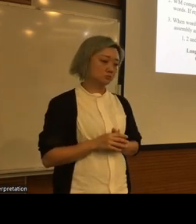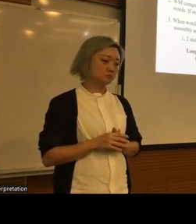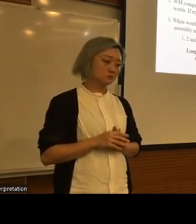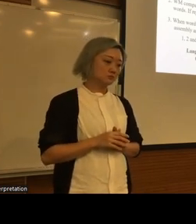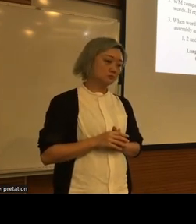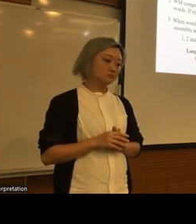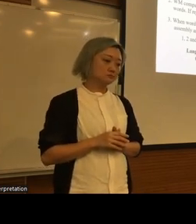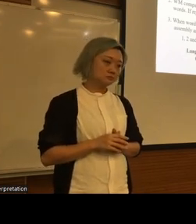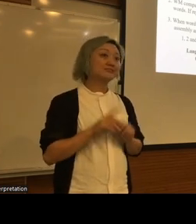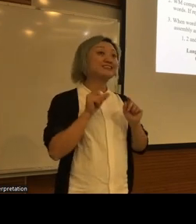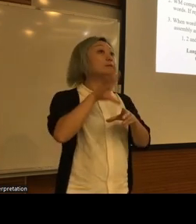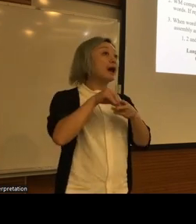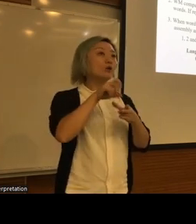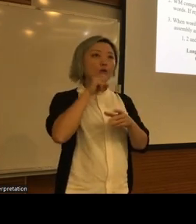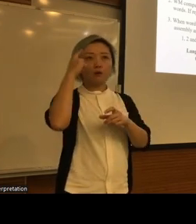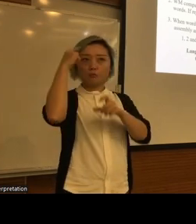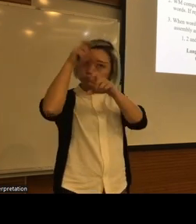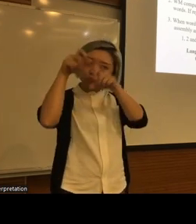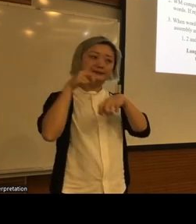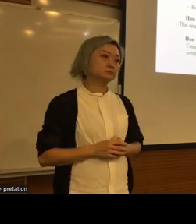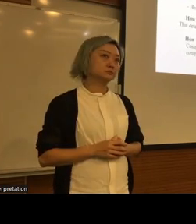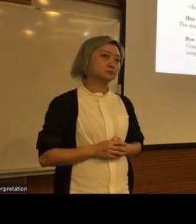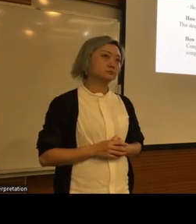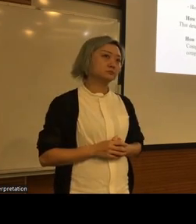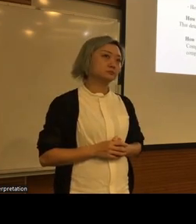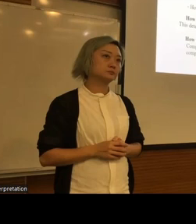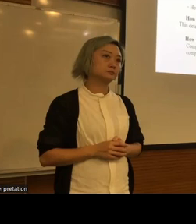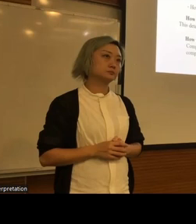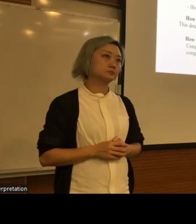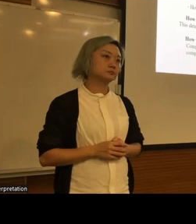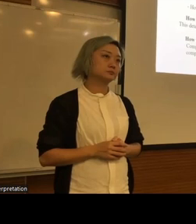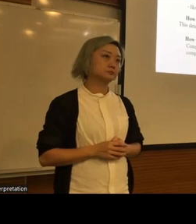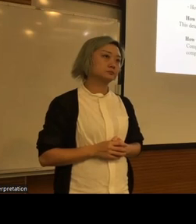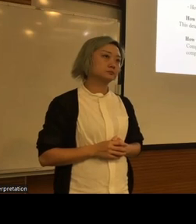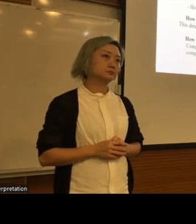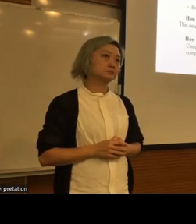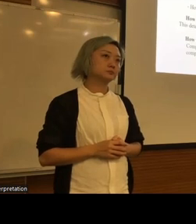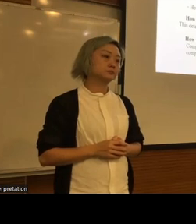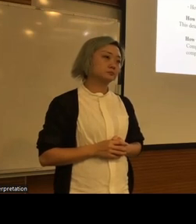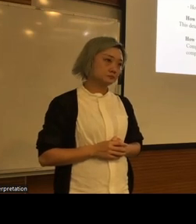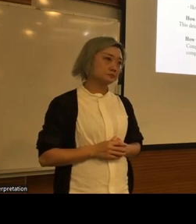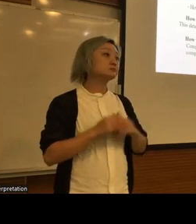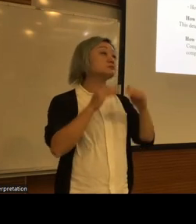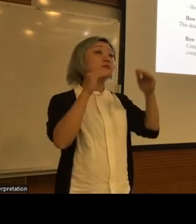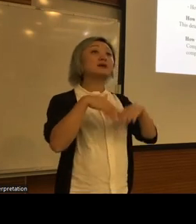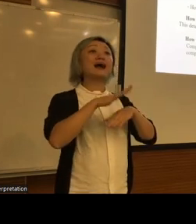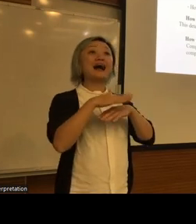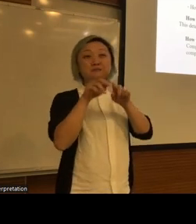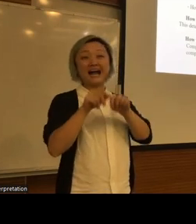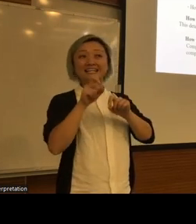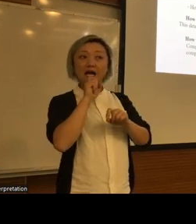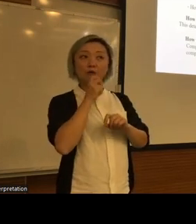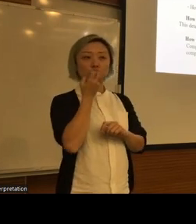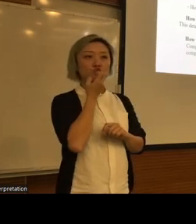Again, time and processing capacity are involved. What determines availability?